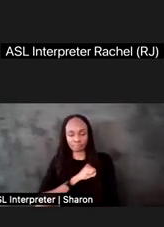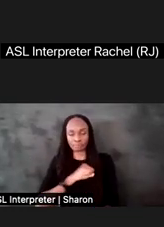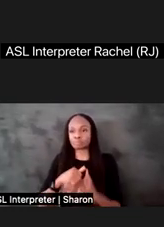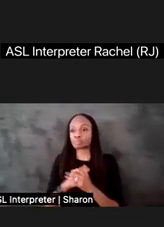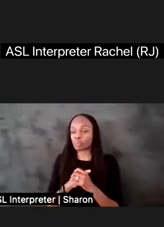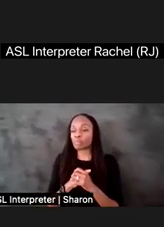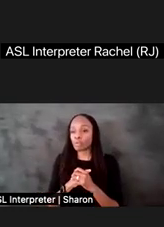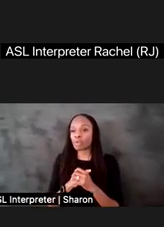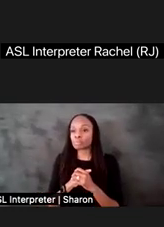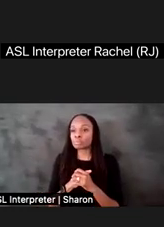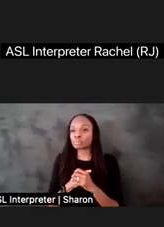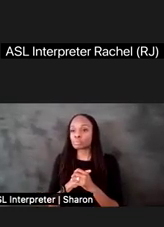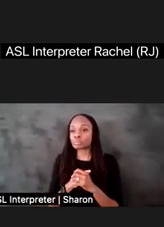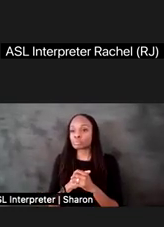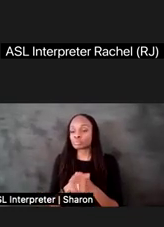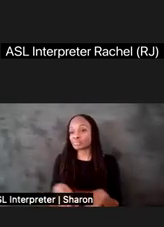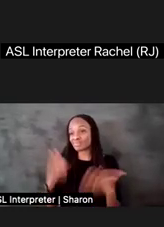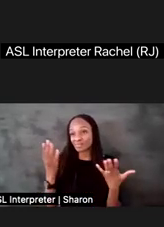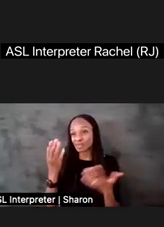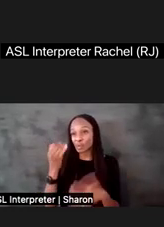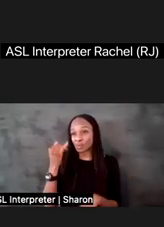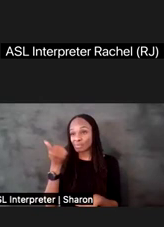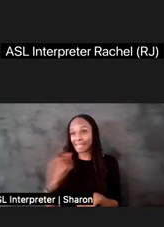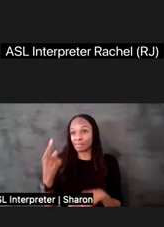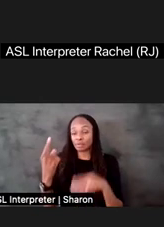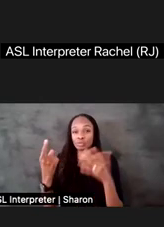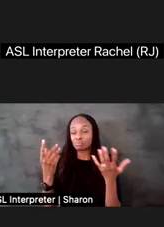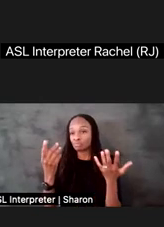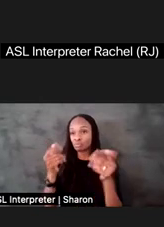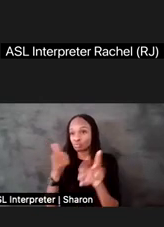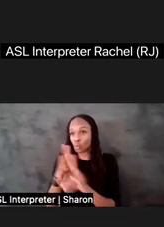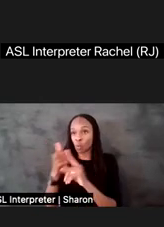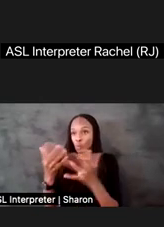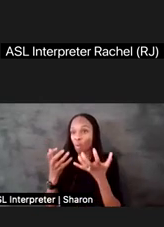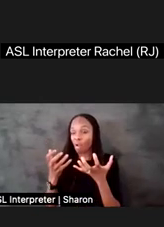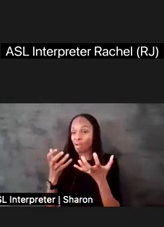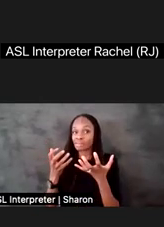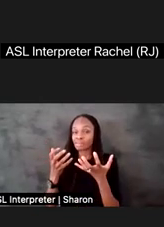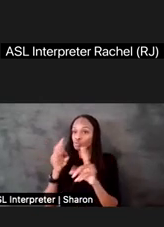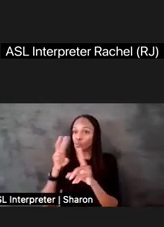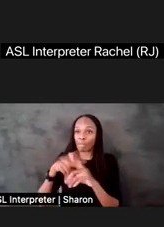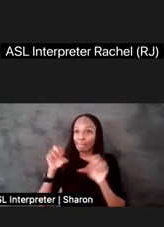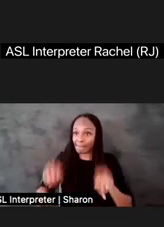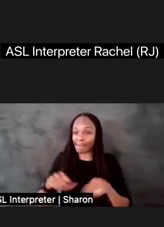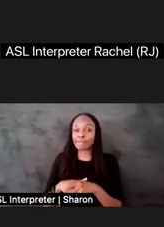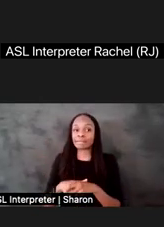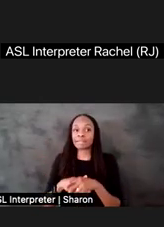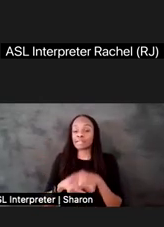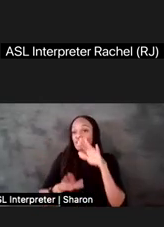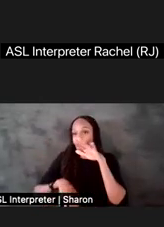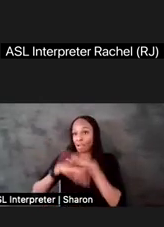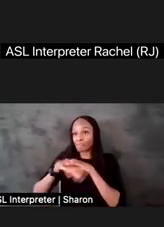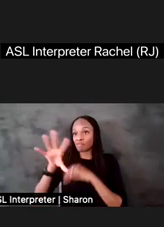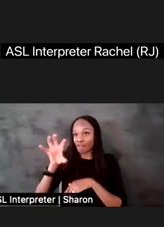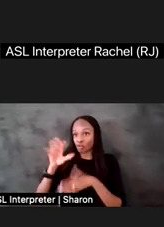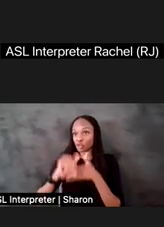and who want to secure their space, and we can provide those that materials, again, up to $500.